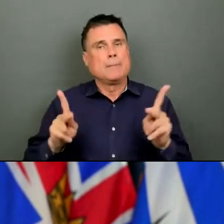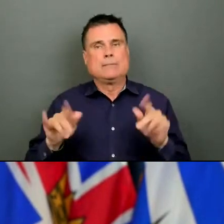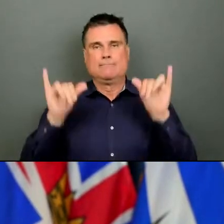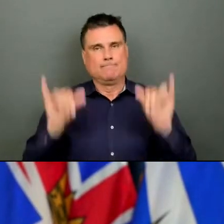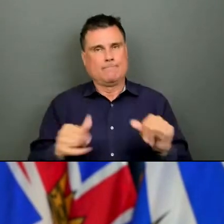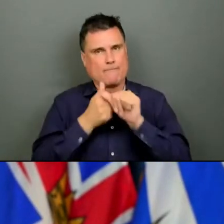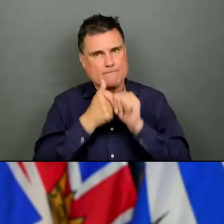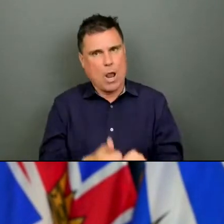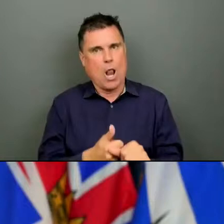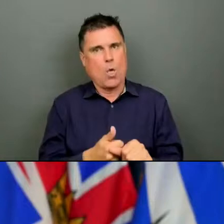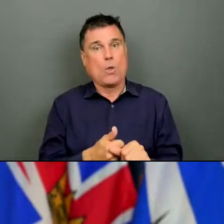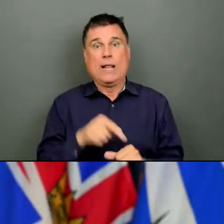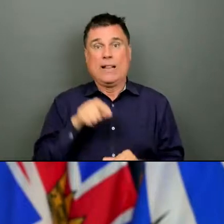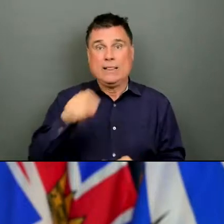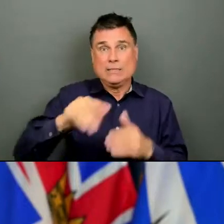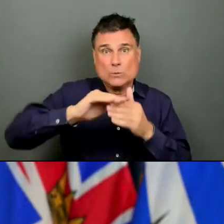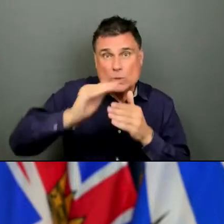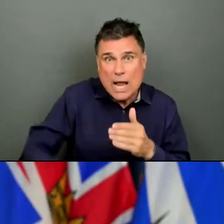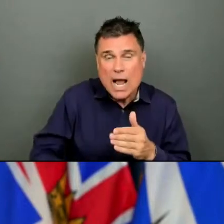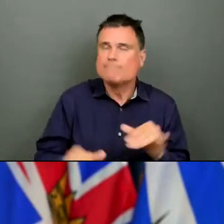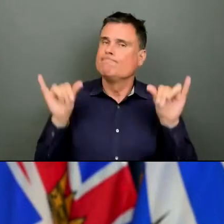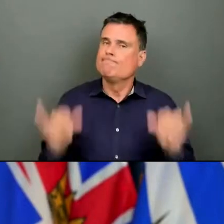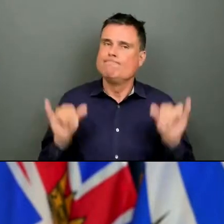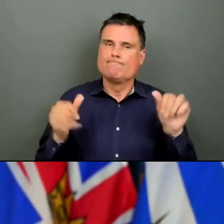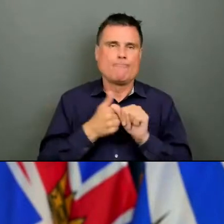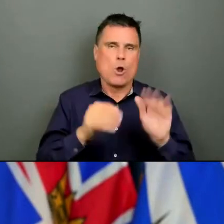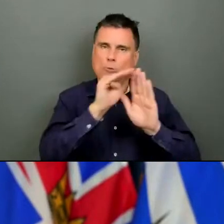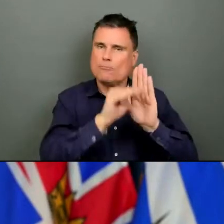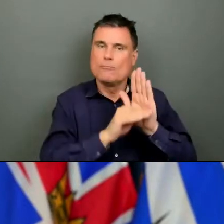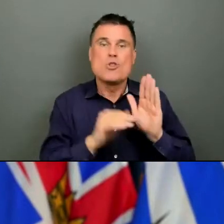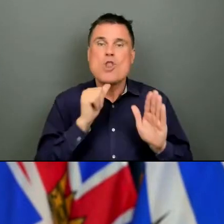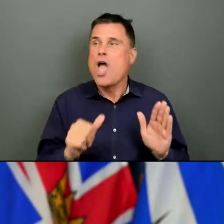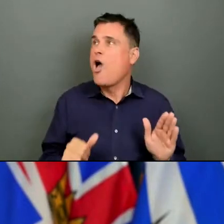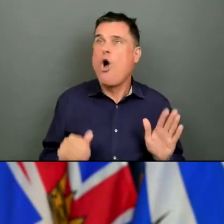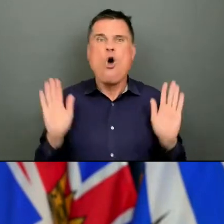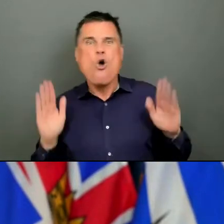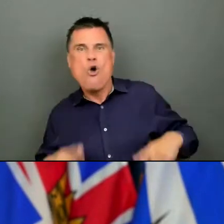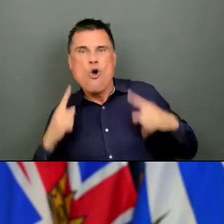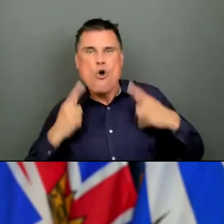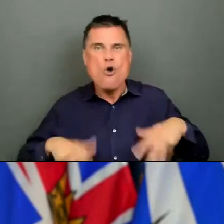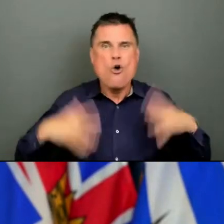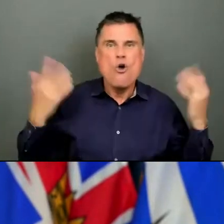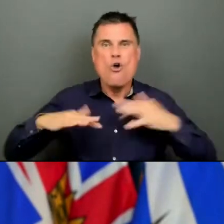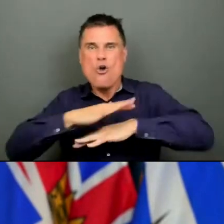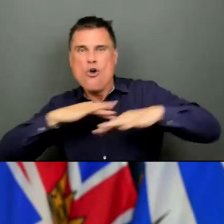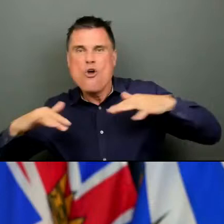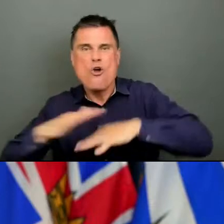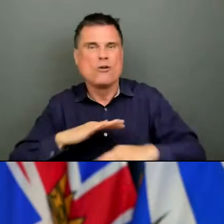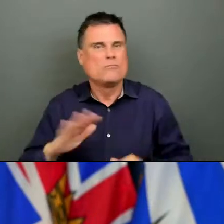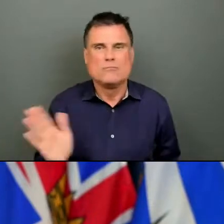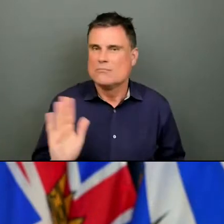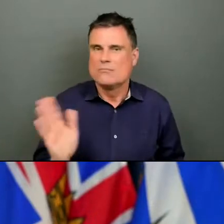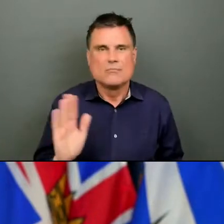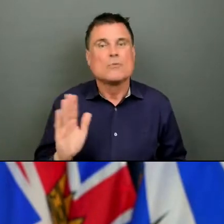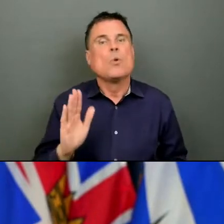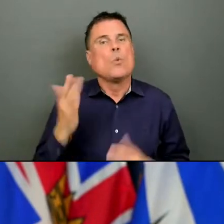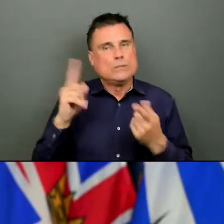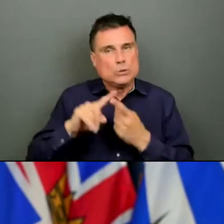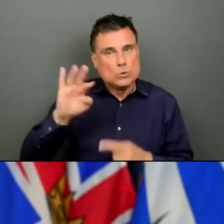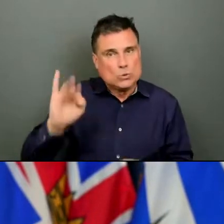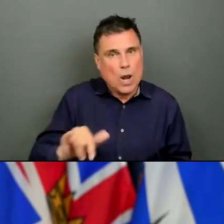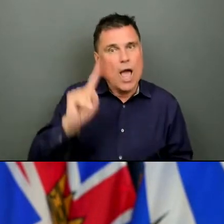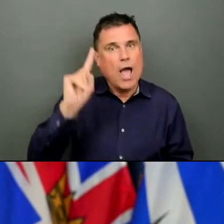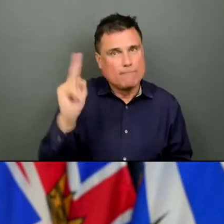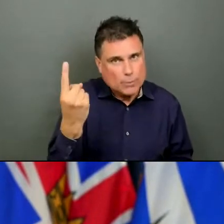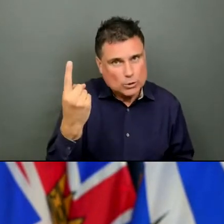weekend. And similarly, with respect to the third step, said there won't be changes before July 1st. and there won't be changes before July 1st. It's